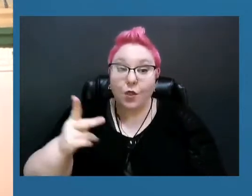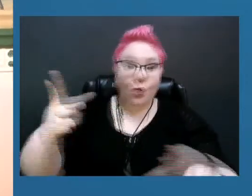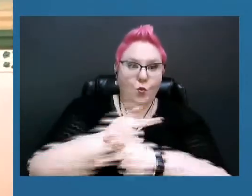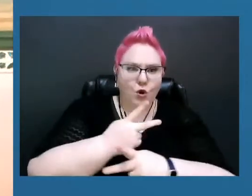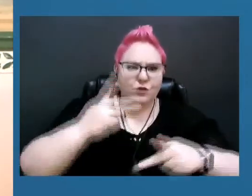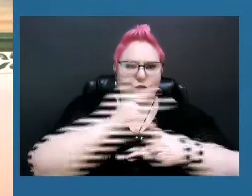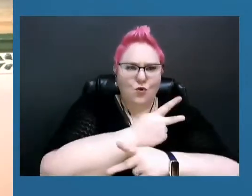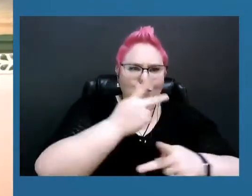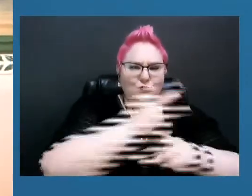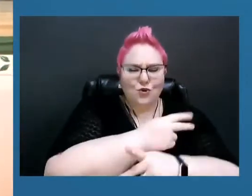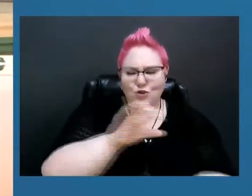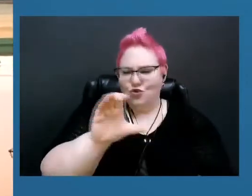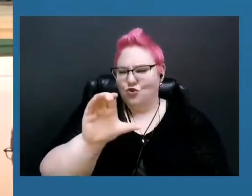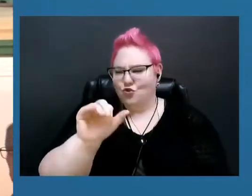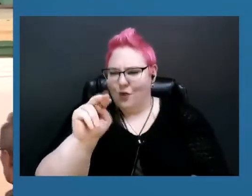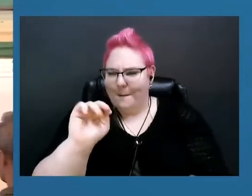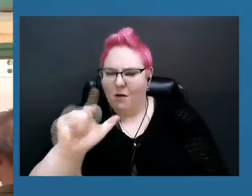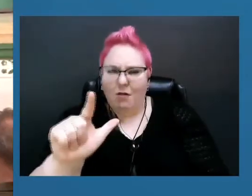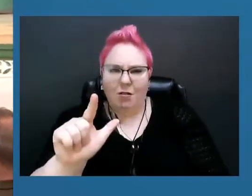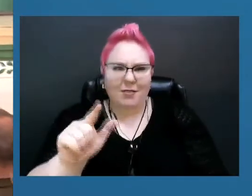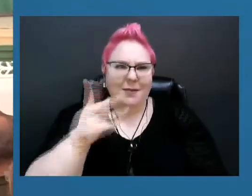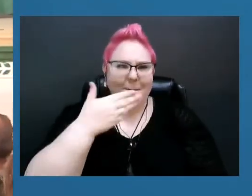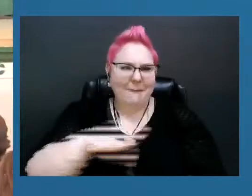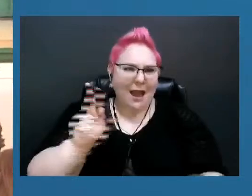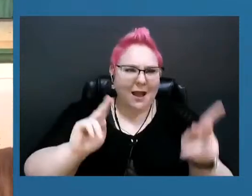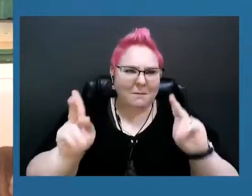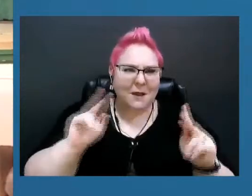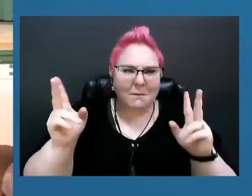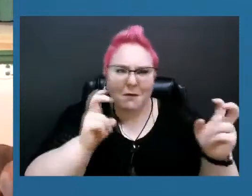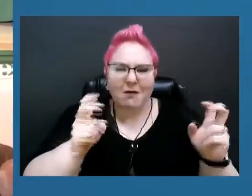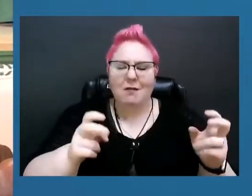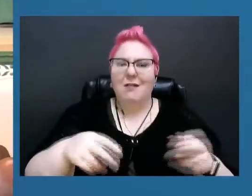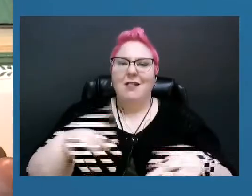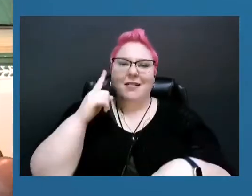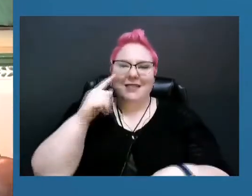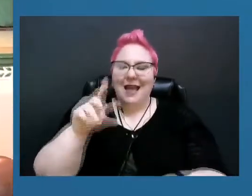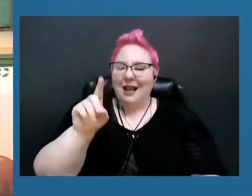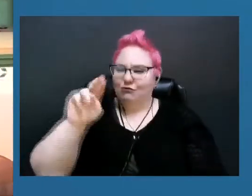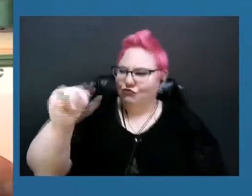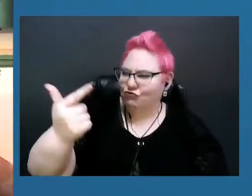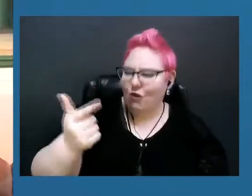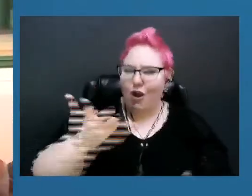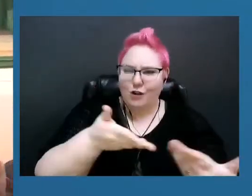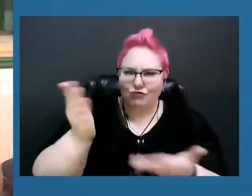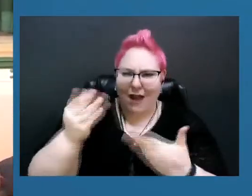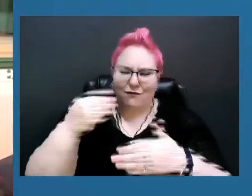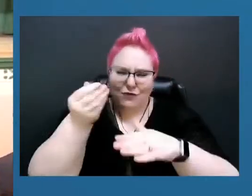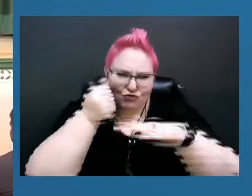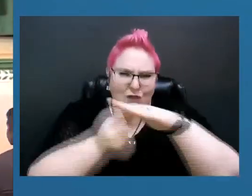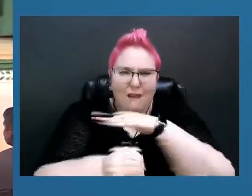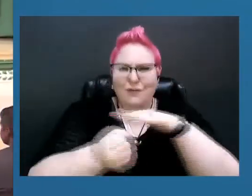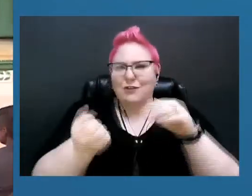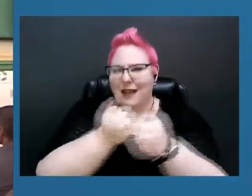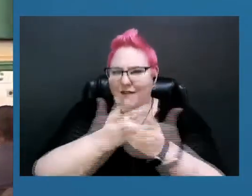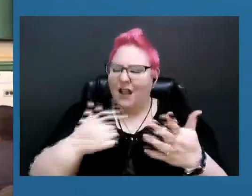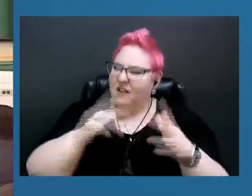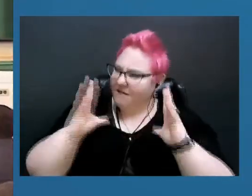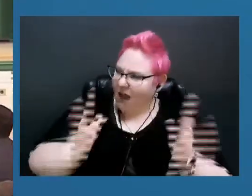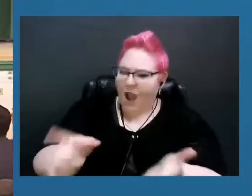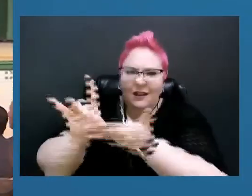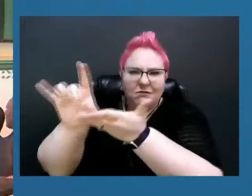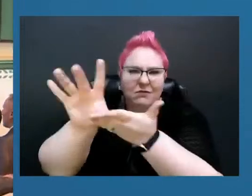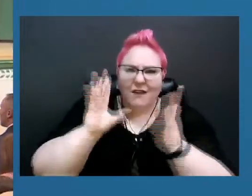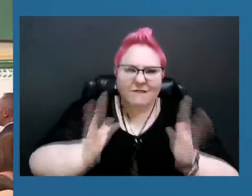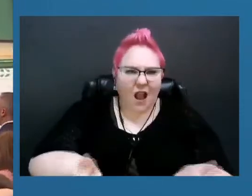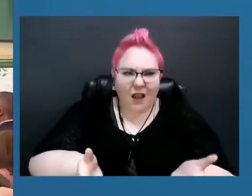after the criminals, the bad people, the drug traffickers, the human traffickers. I'm okay, get rid of them. I said this in Congress under grilling for 8